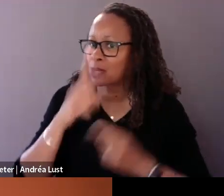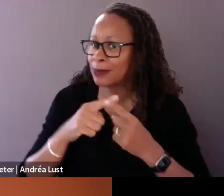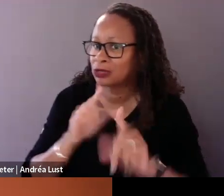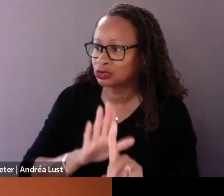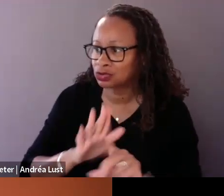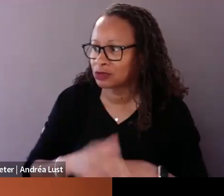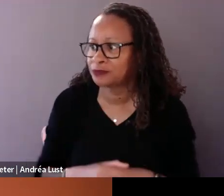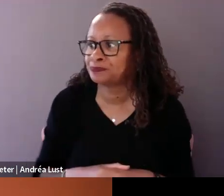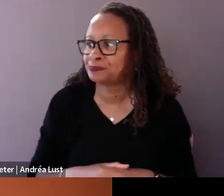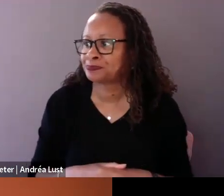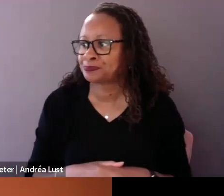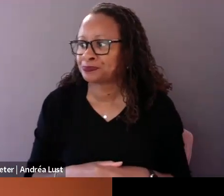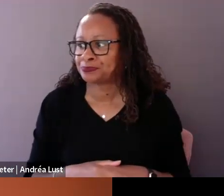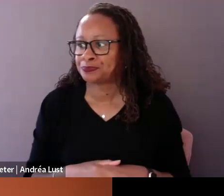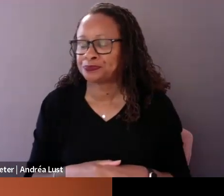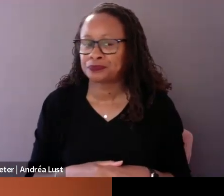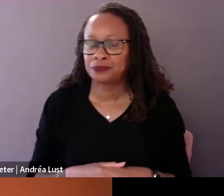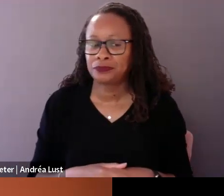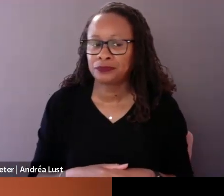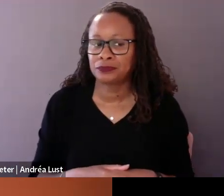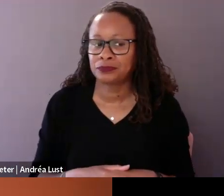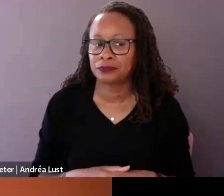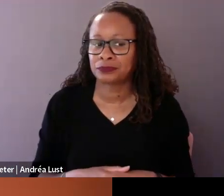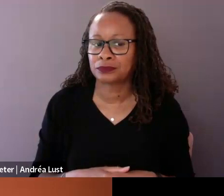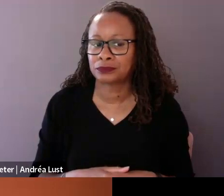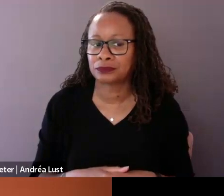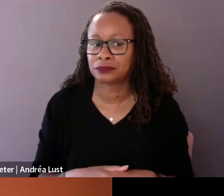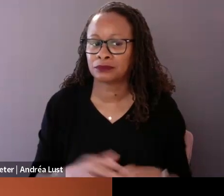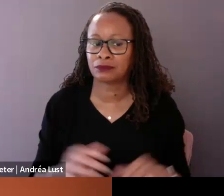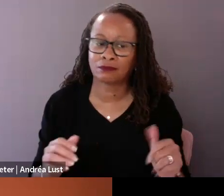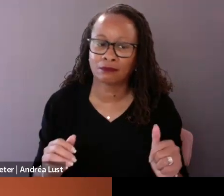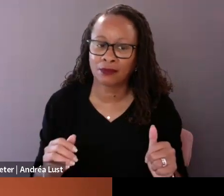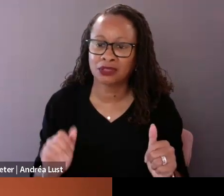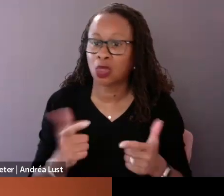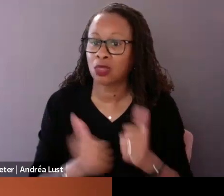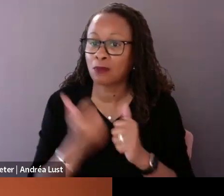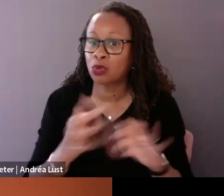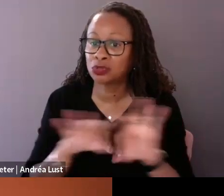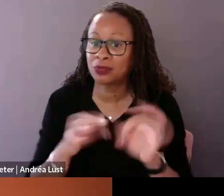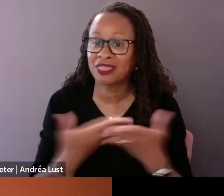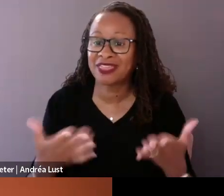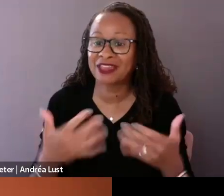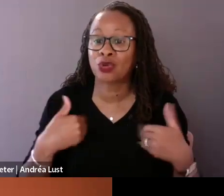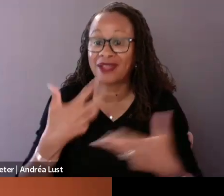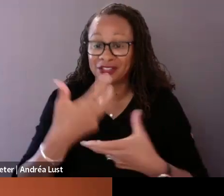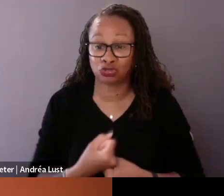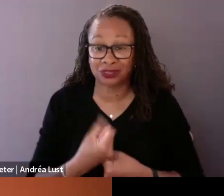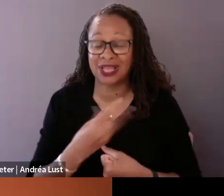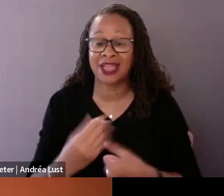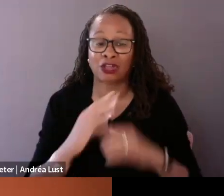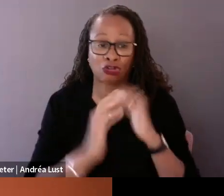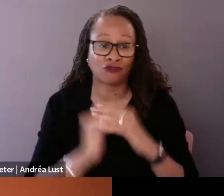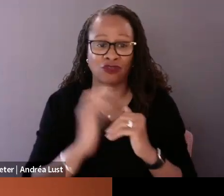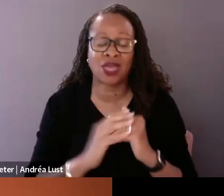of course, this is all, the most important thing is that there's this trust and comfort, which I